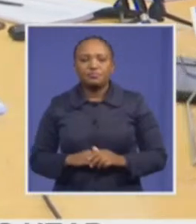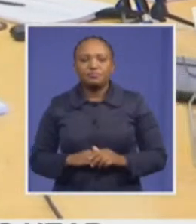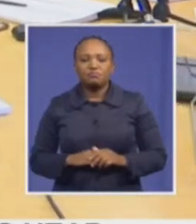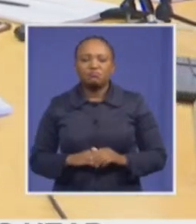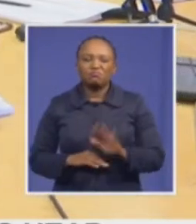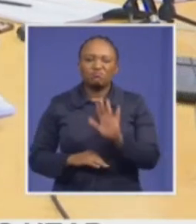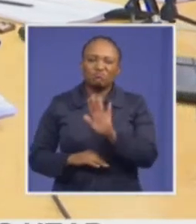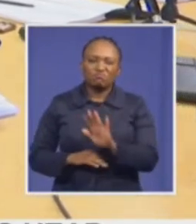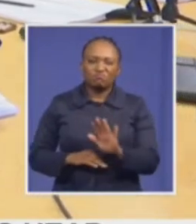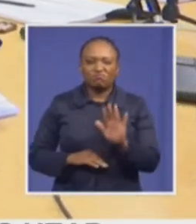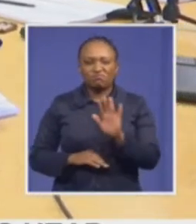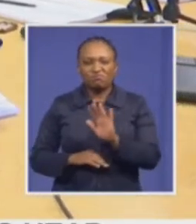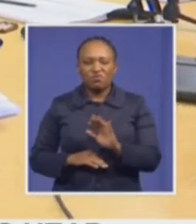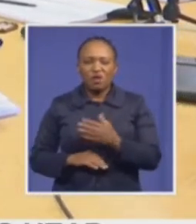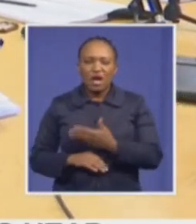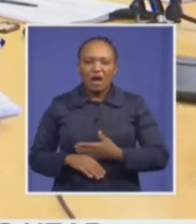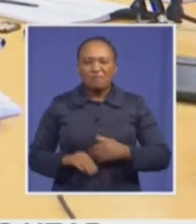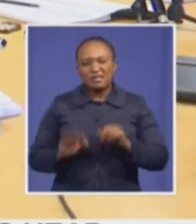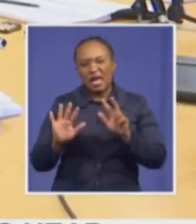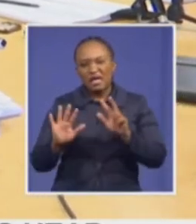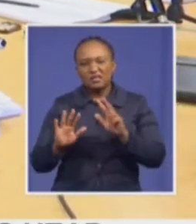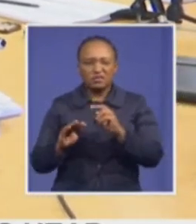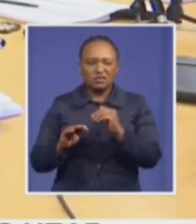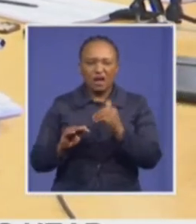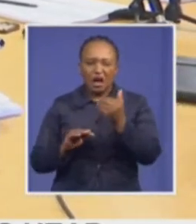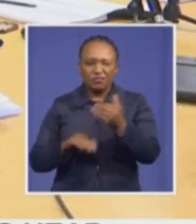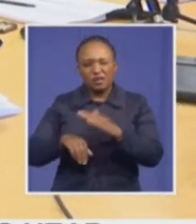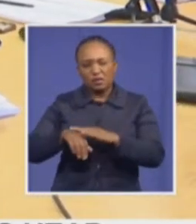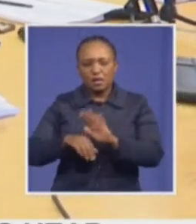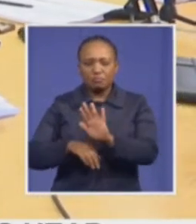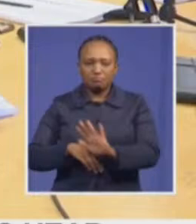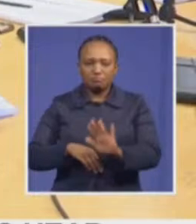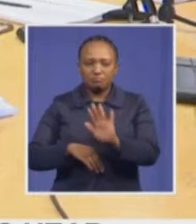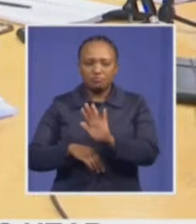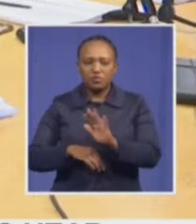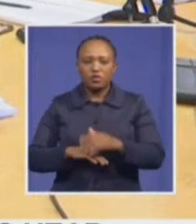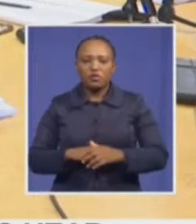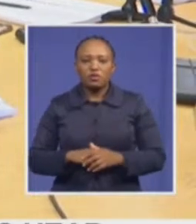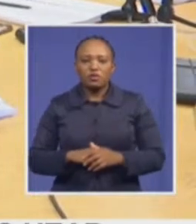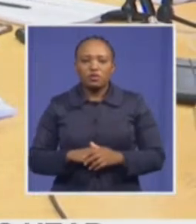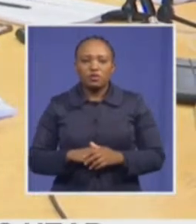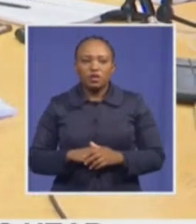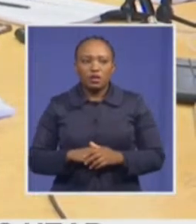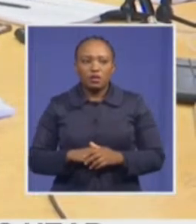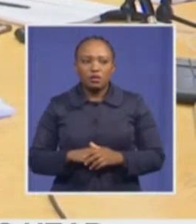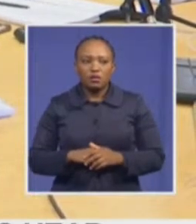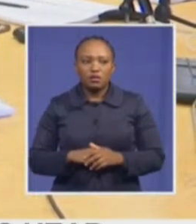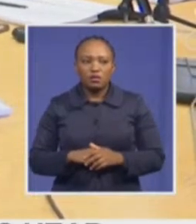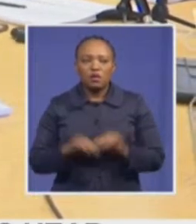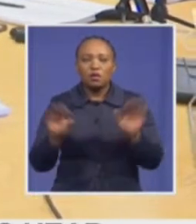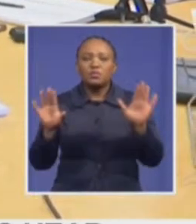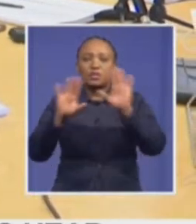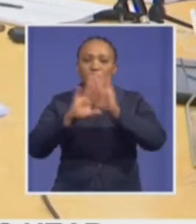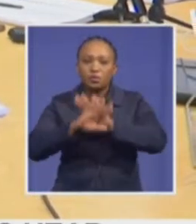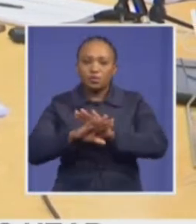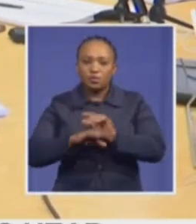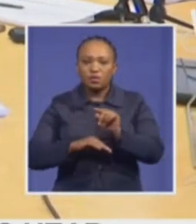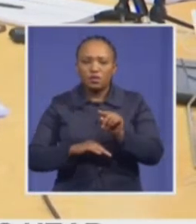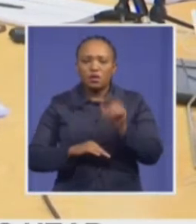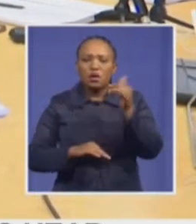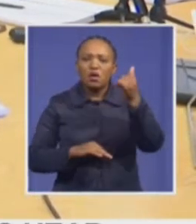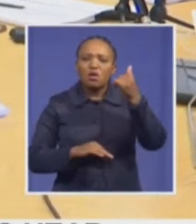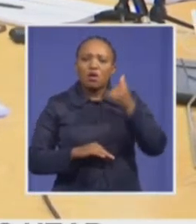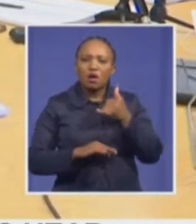that I get a call from Ms. Cassim, from Workman's